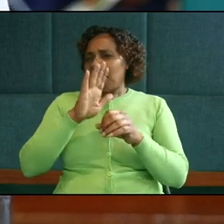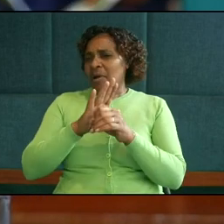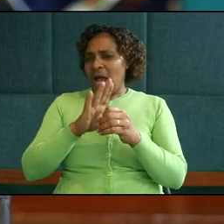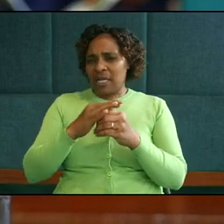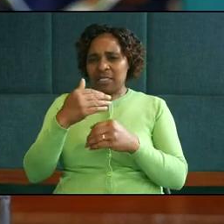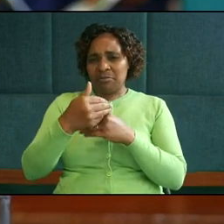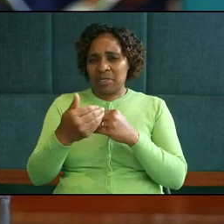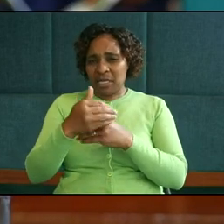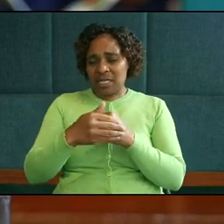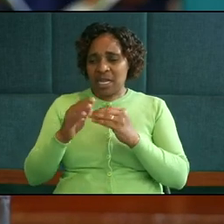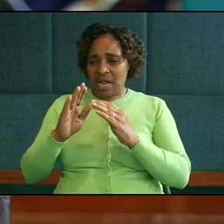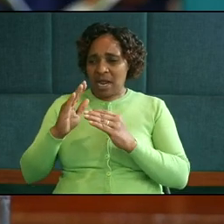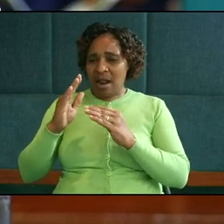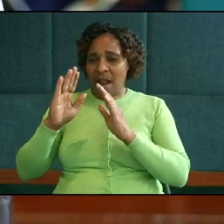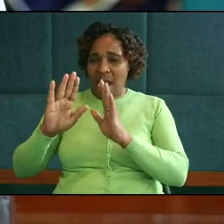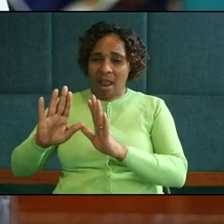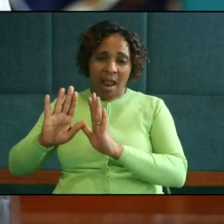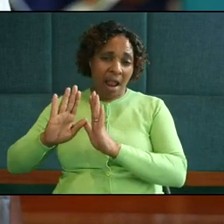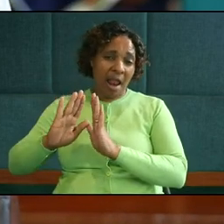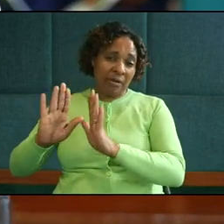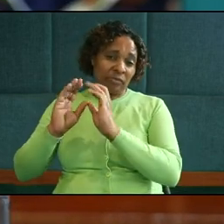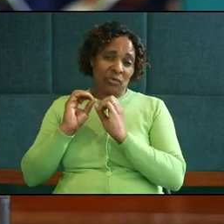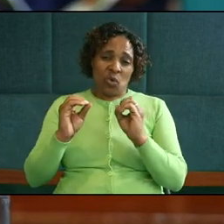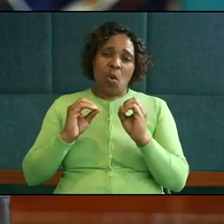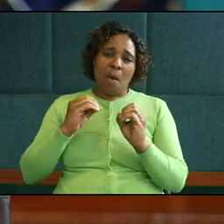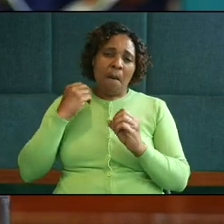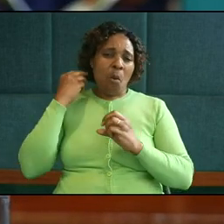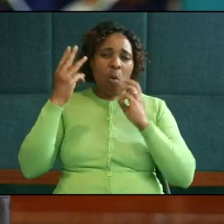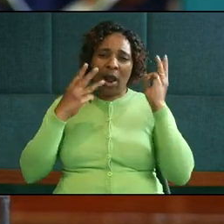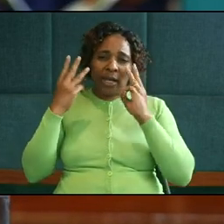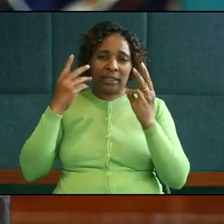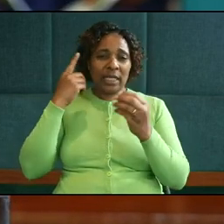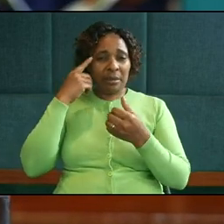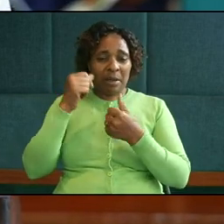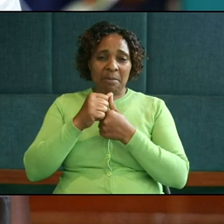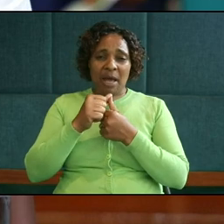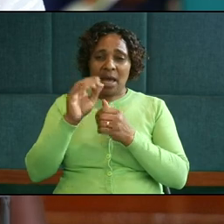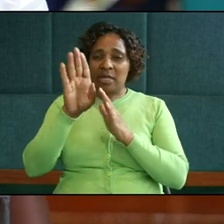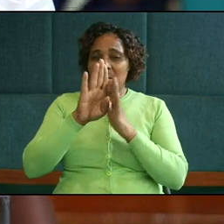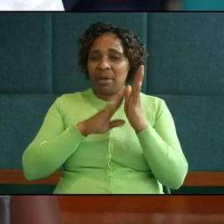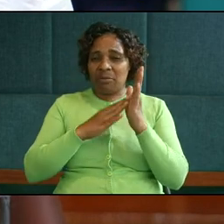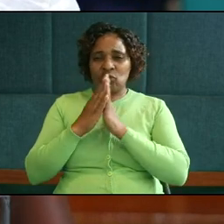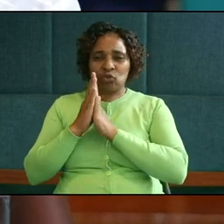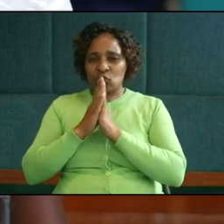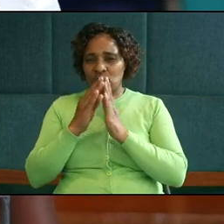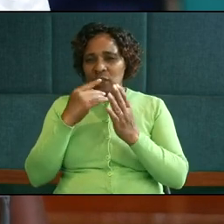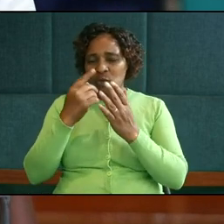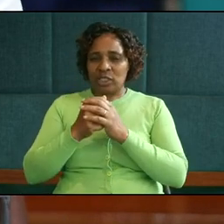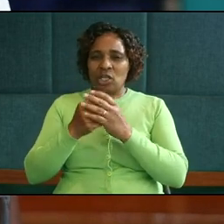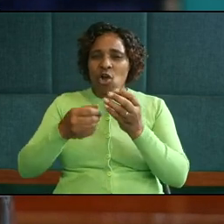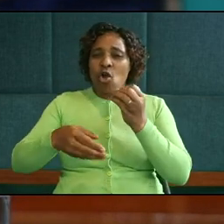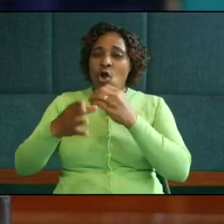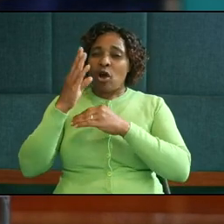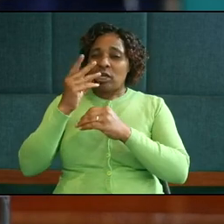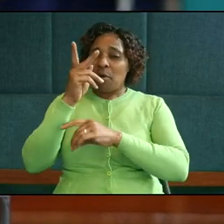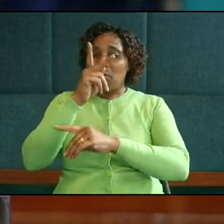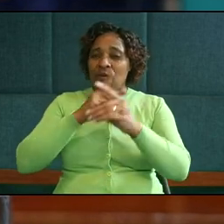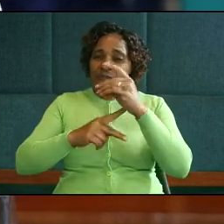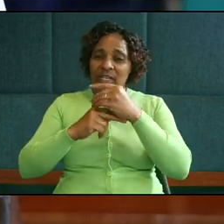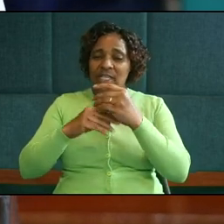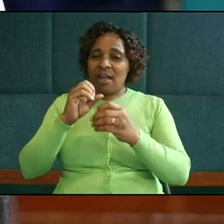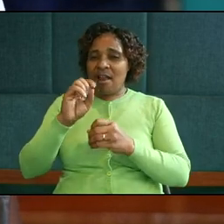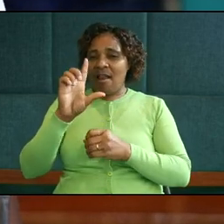left. He wondered what to do. But then he remembered the Bible story. In the story, God's prophet Elijah was